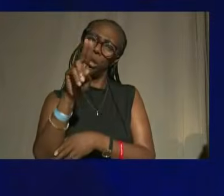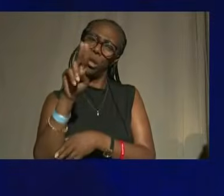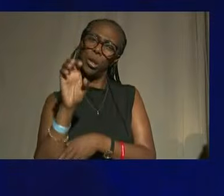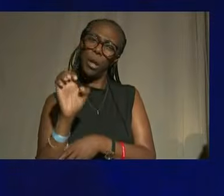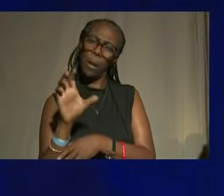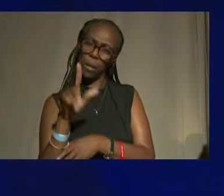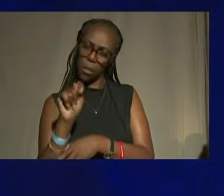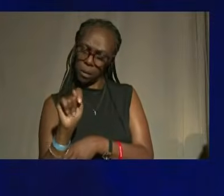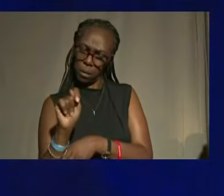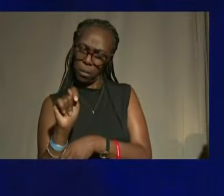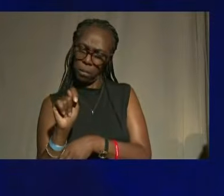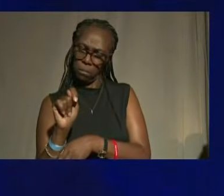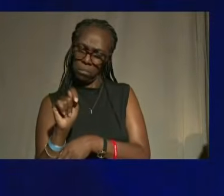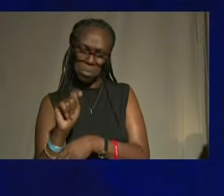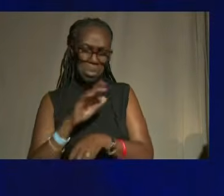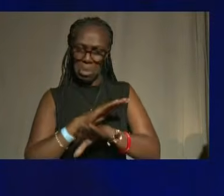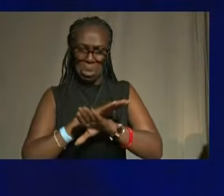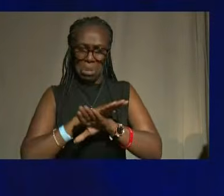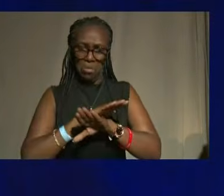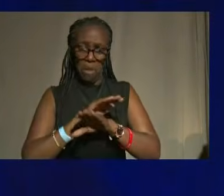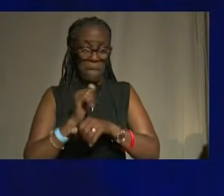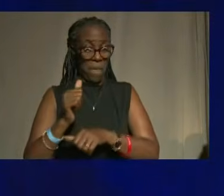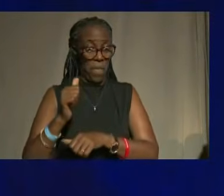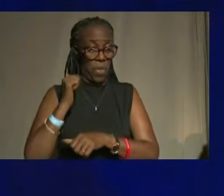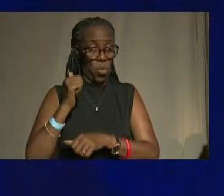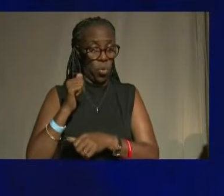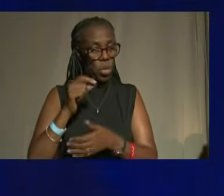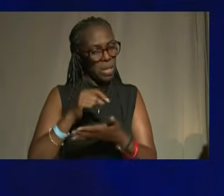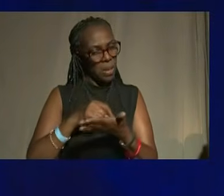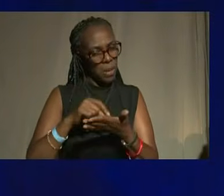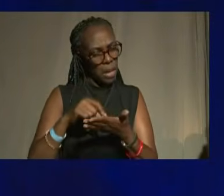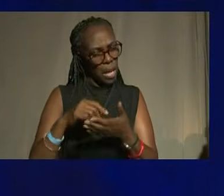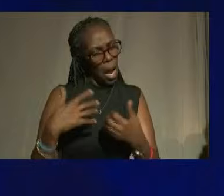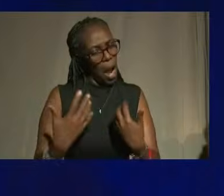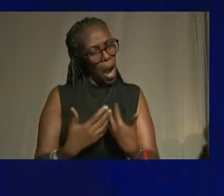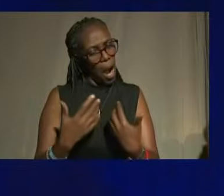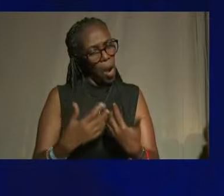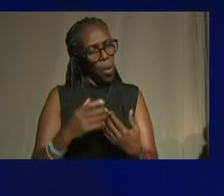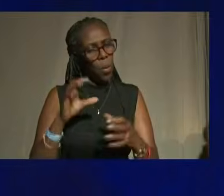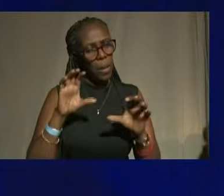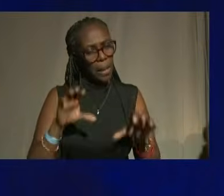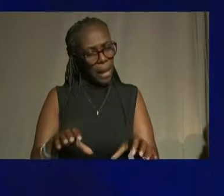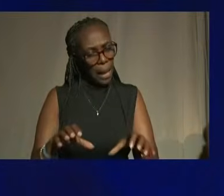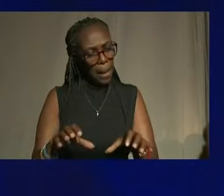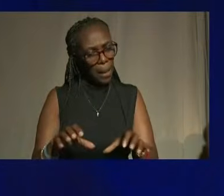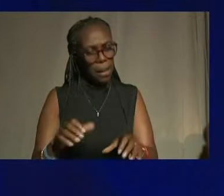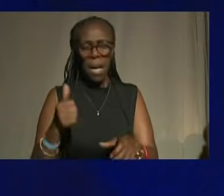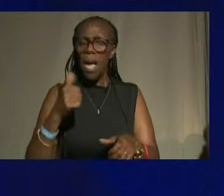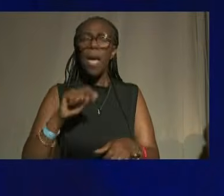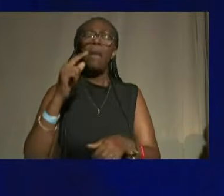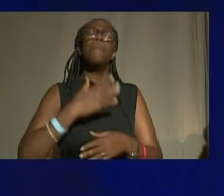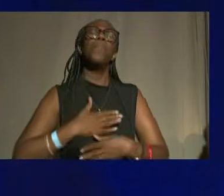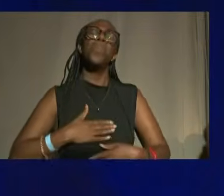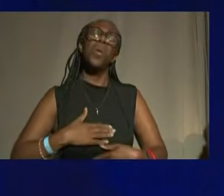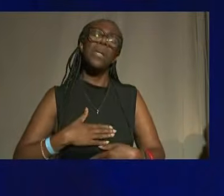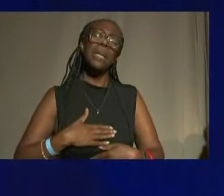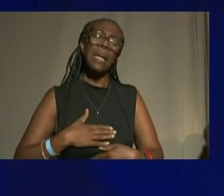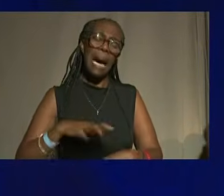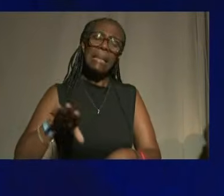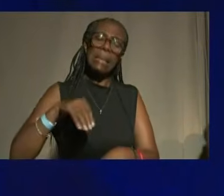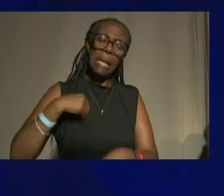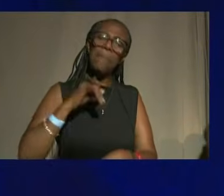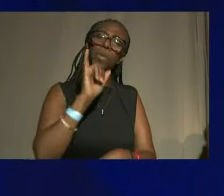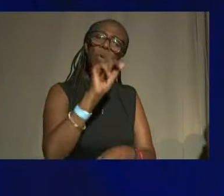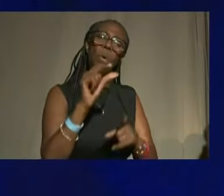and accountability. How can anybody take your word? How do they know that those candidates who are